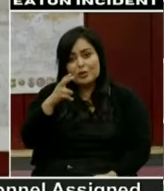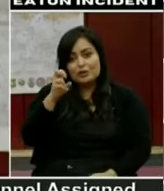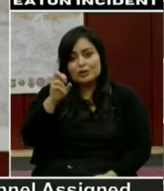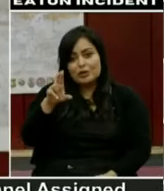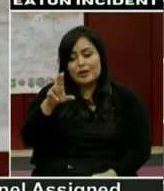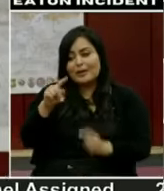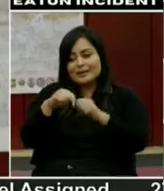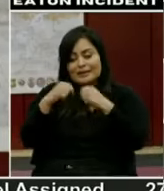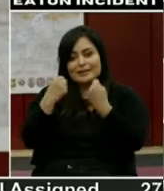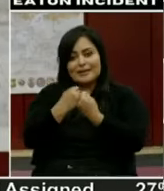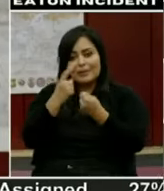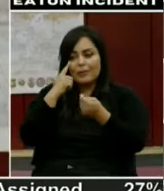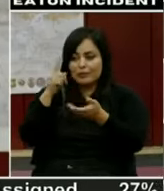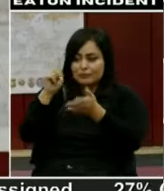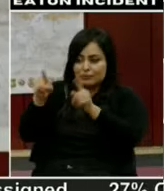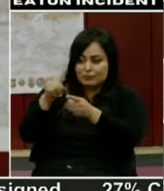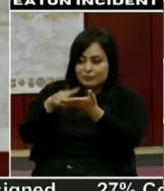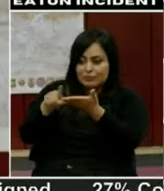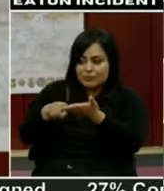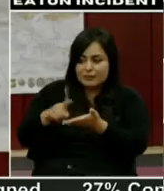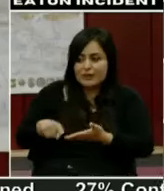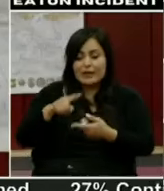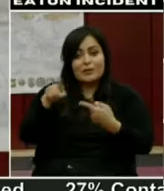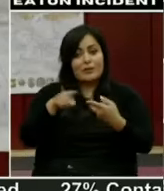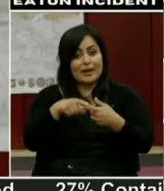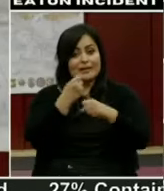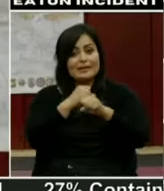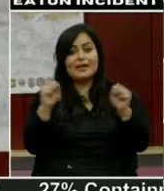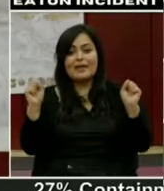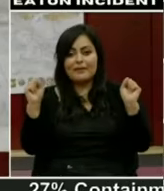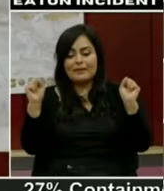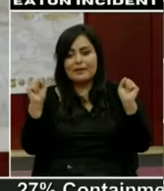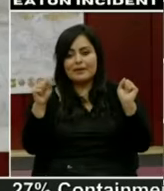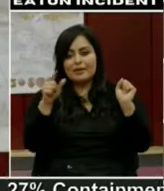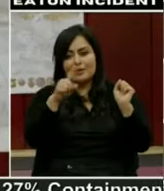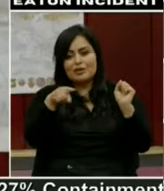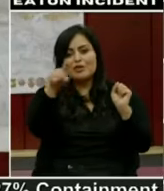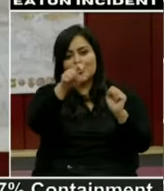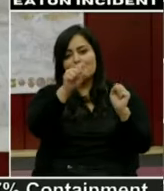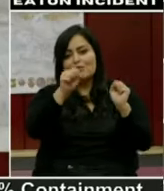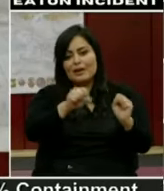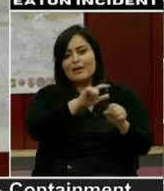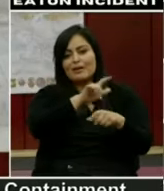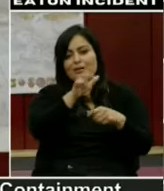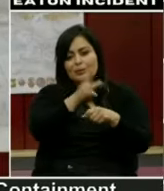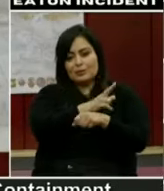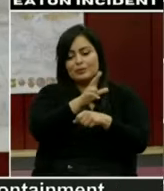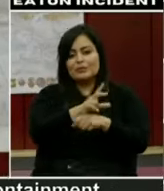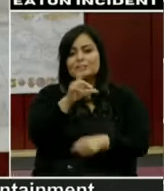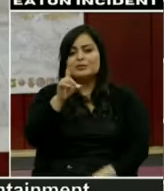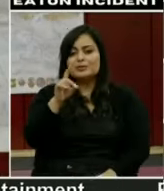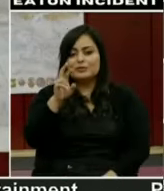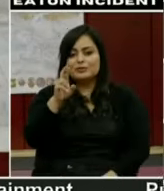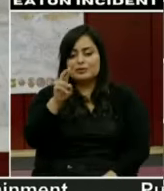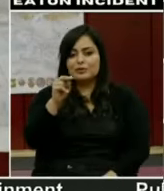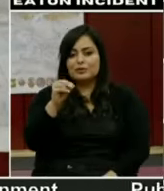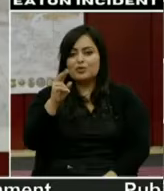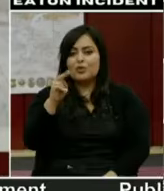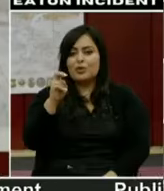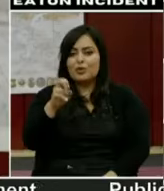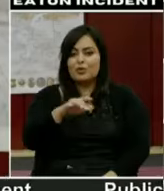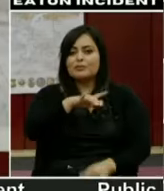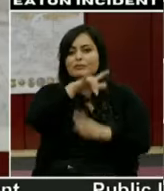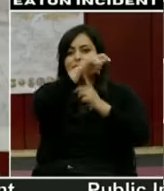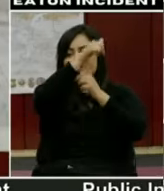their work. Once it's safe to do so, eventually you will be able to get drone flights in, and they'll be able to post footage of the